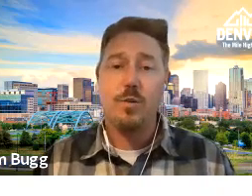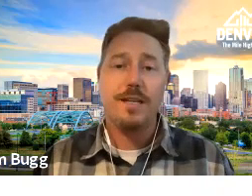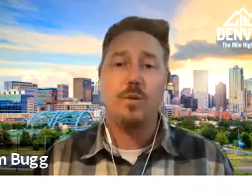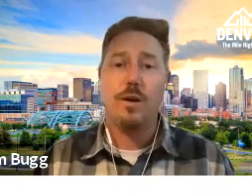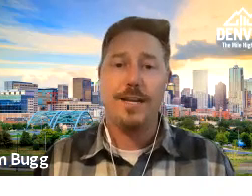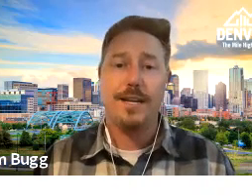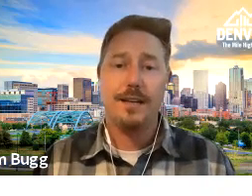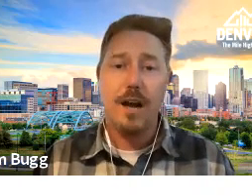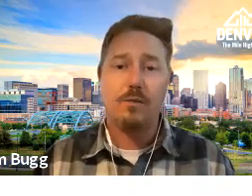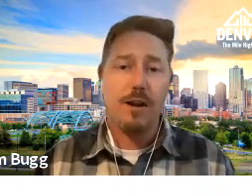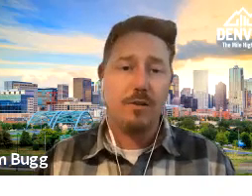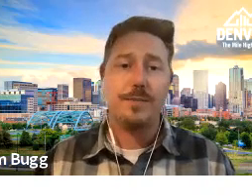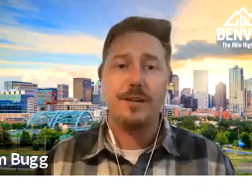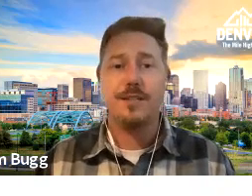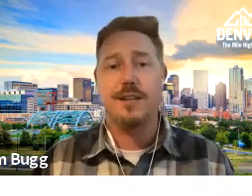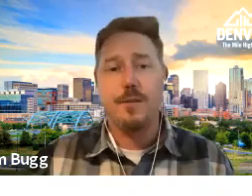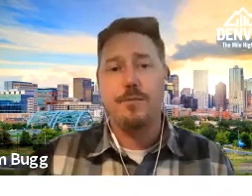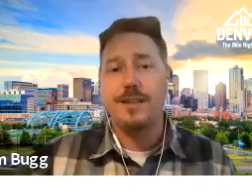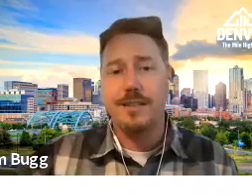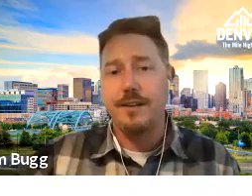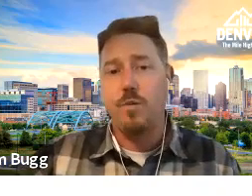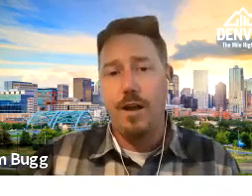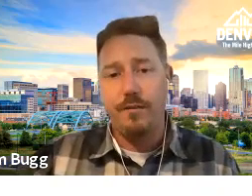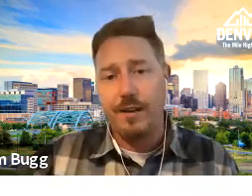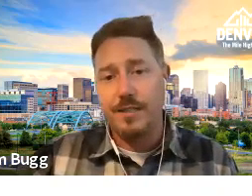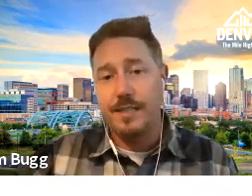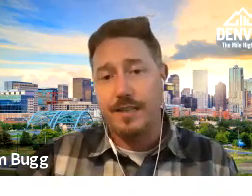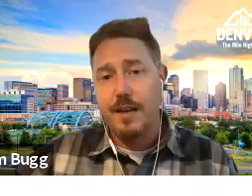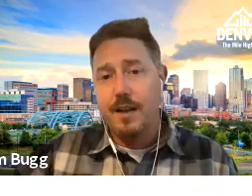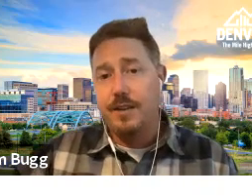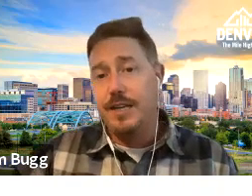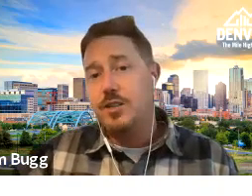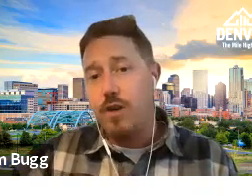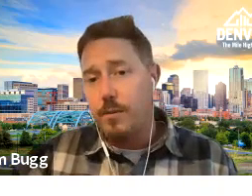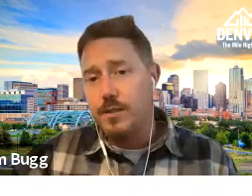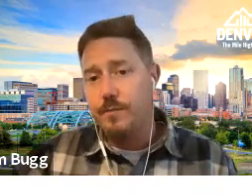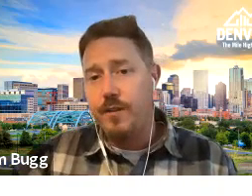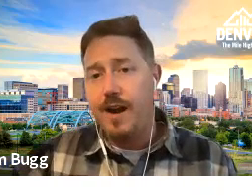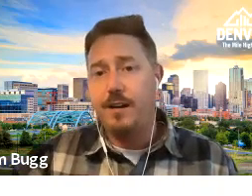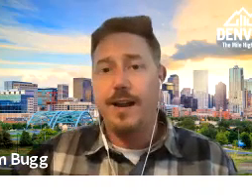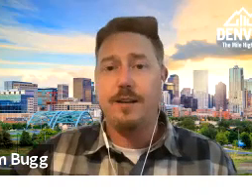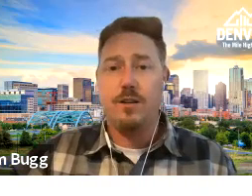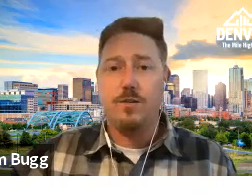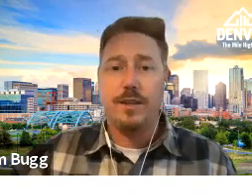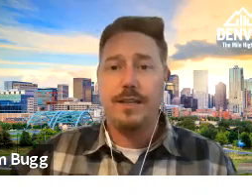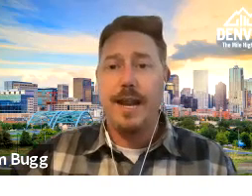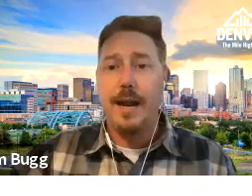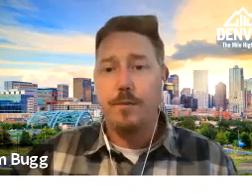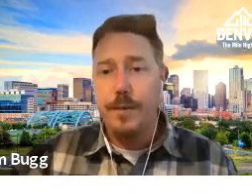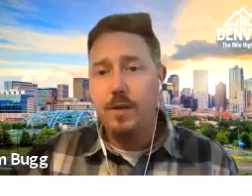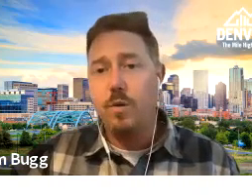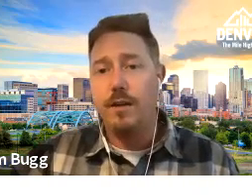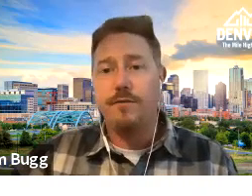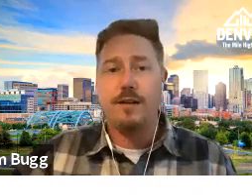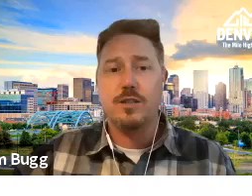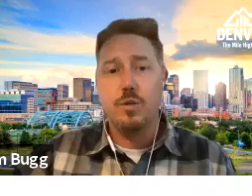In 2020, Colorado experienced an unprecedented wildfire season. The East Troublesome Fire, and along with the Cameron